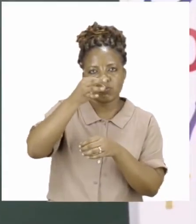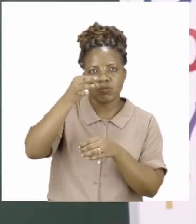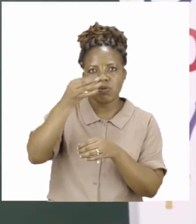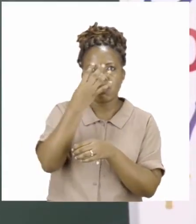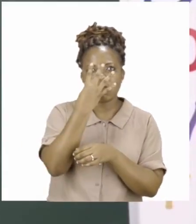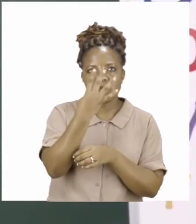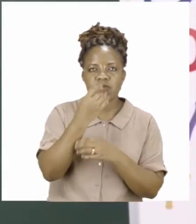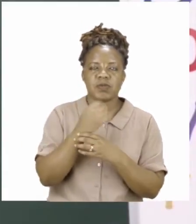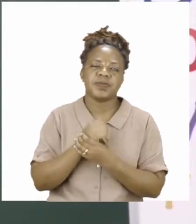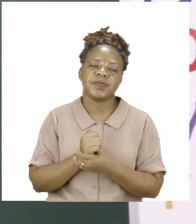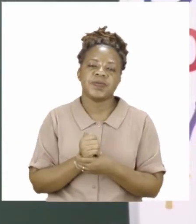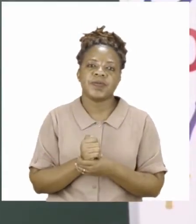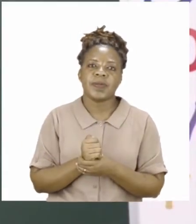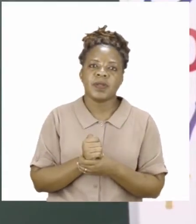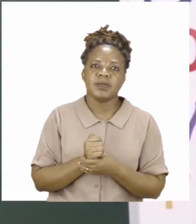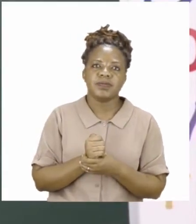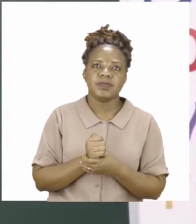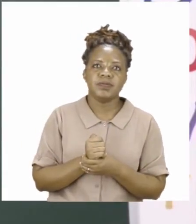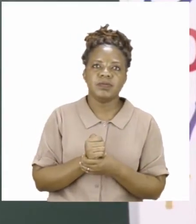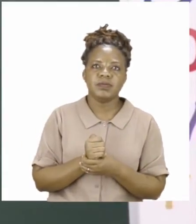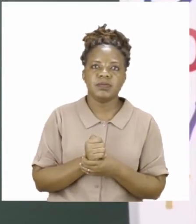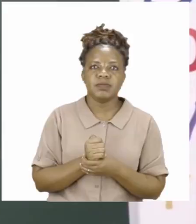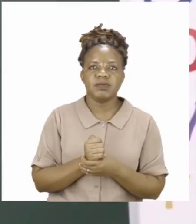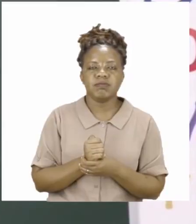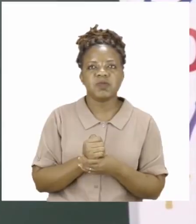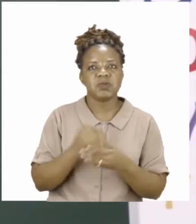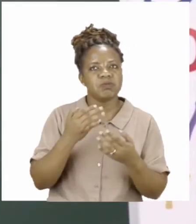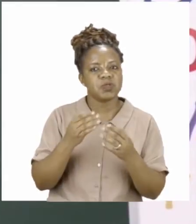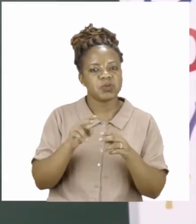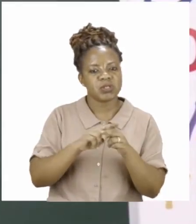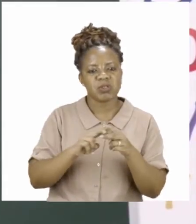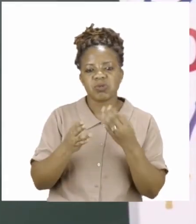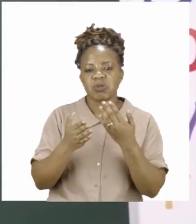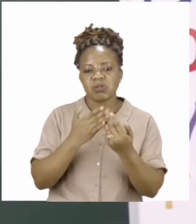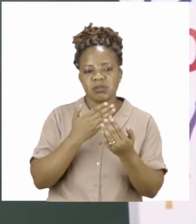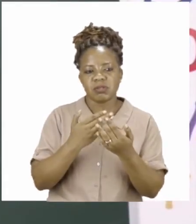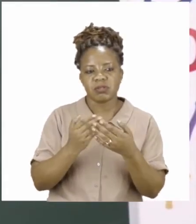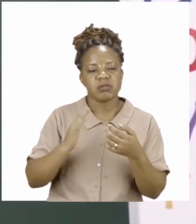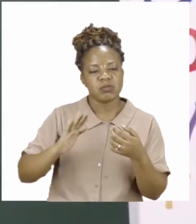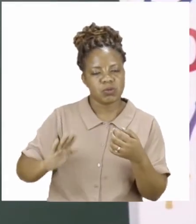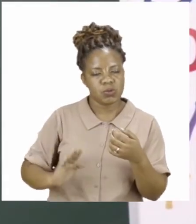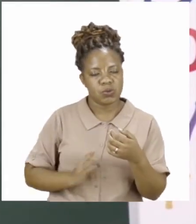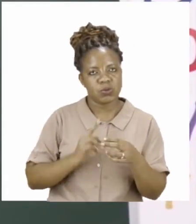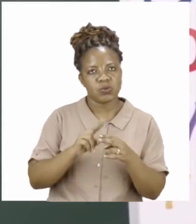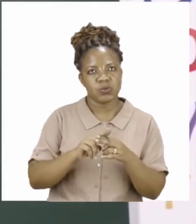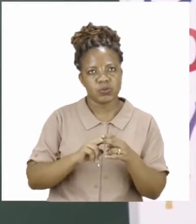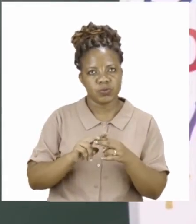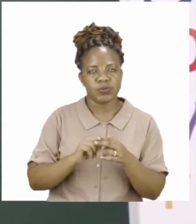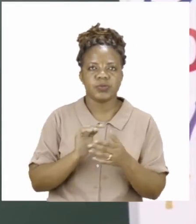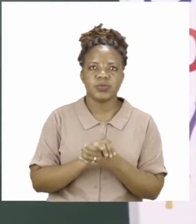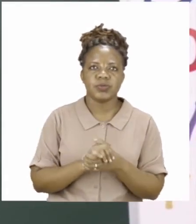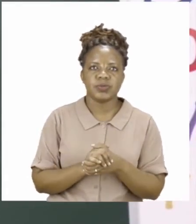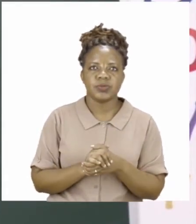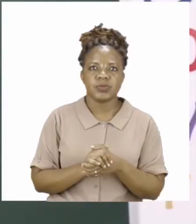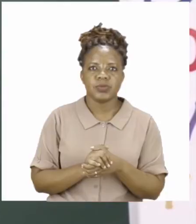be anything. They can be bottle tops, they can be colors, they can be stones. Just make sure that you're able to use